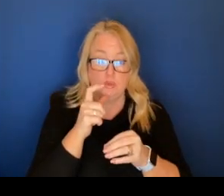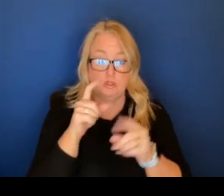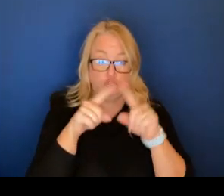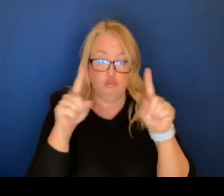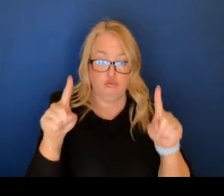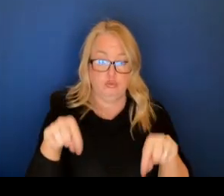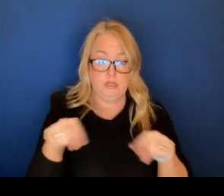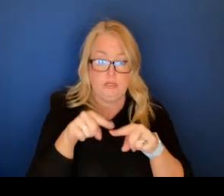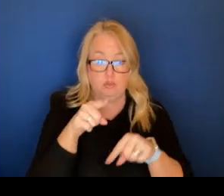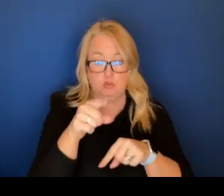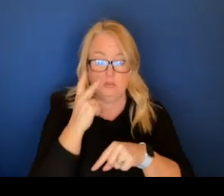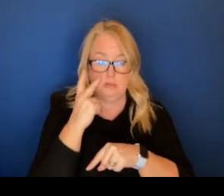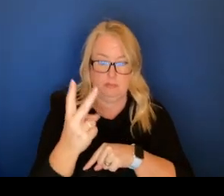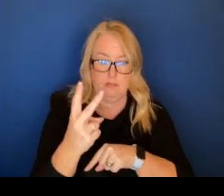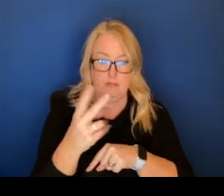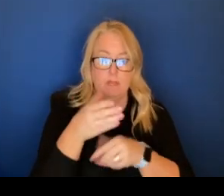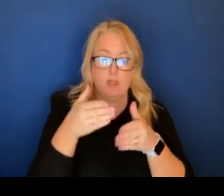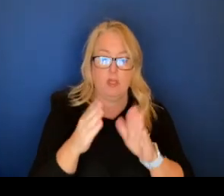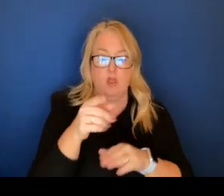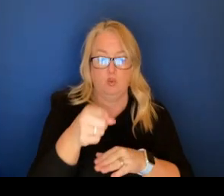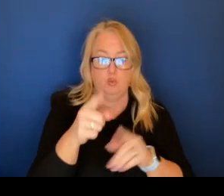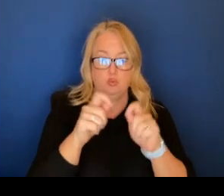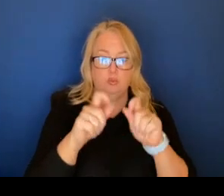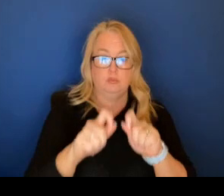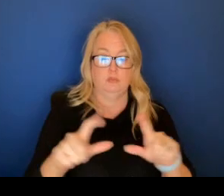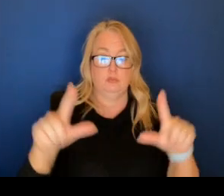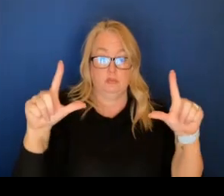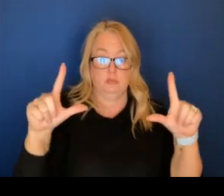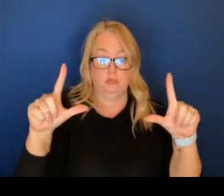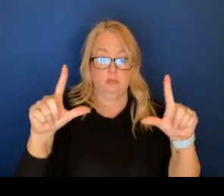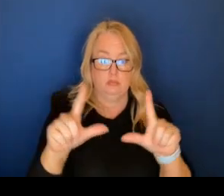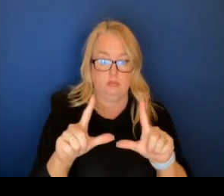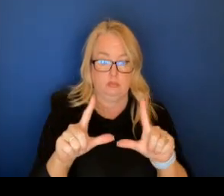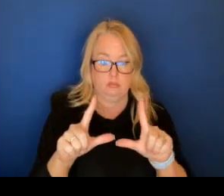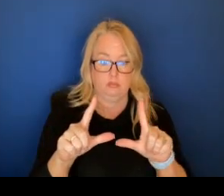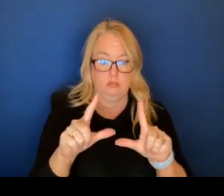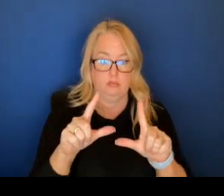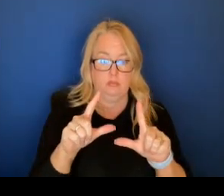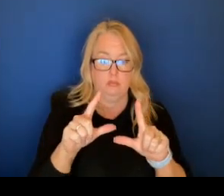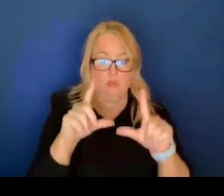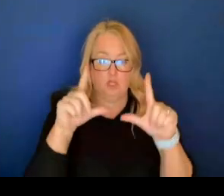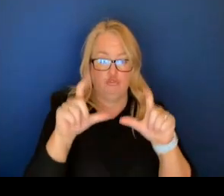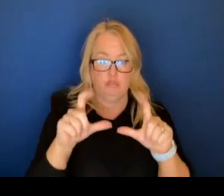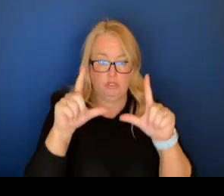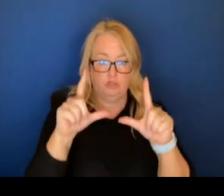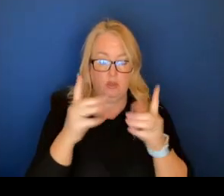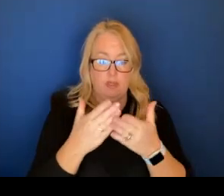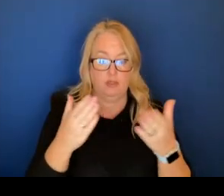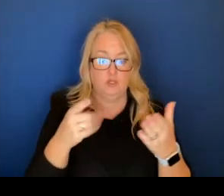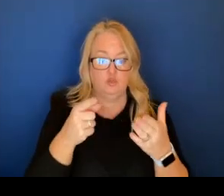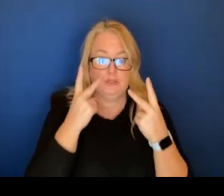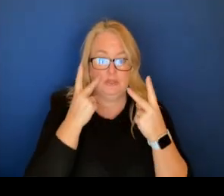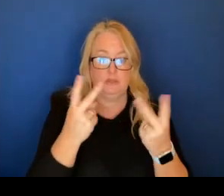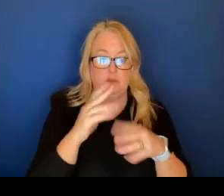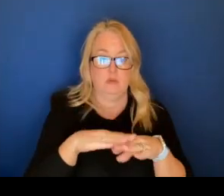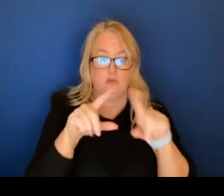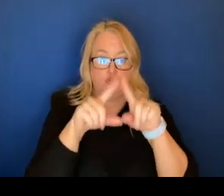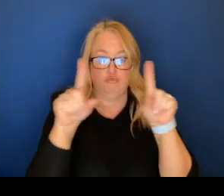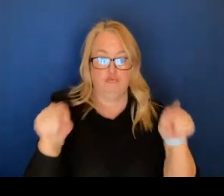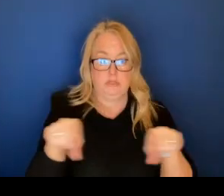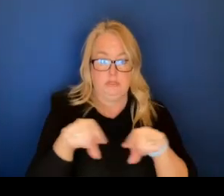viewing and allow you to zoom in or screenshot the items you see on the